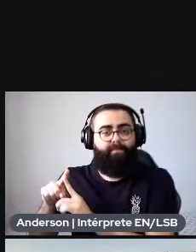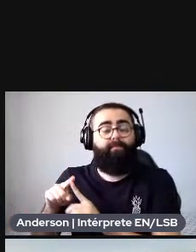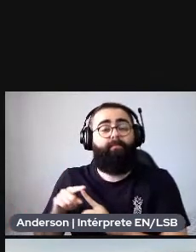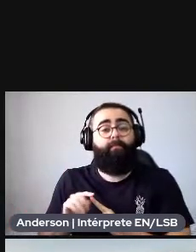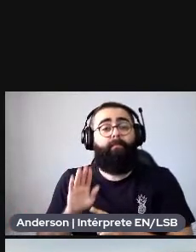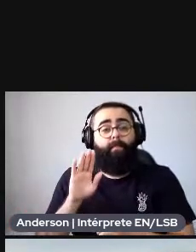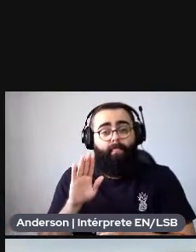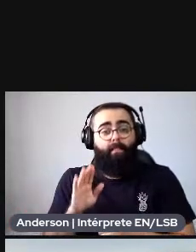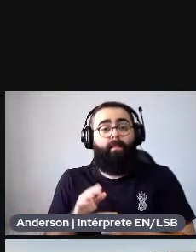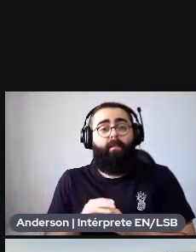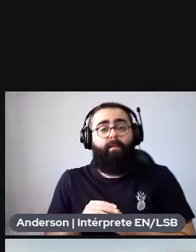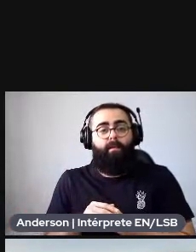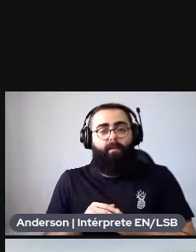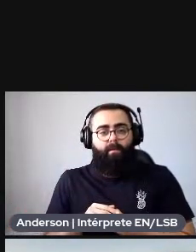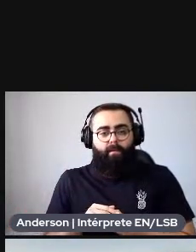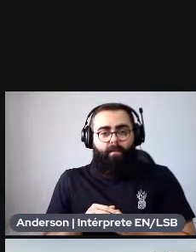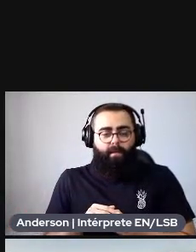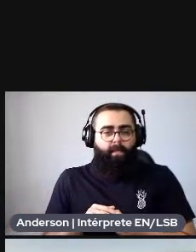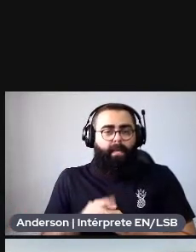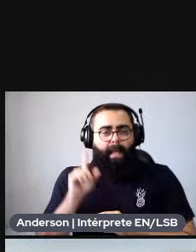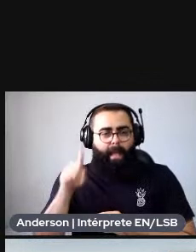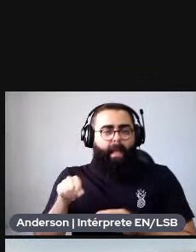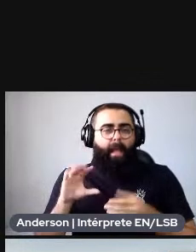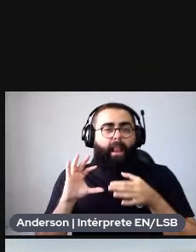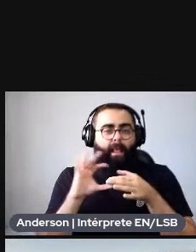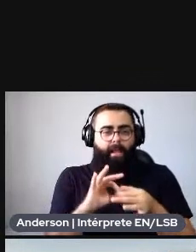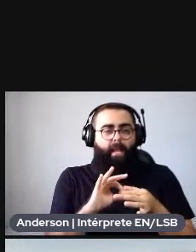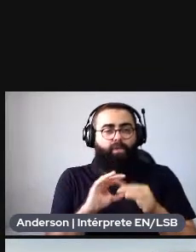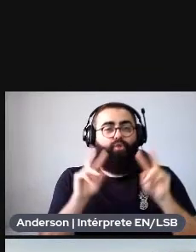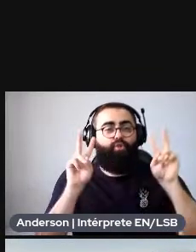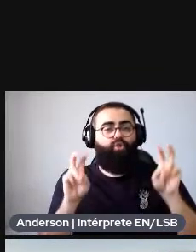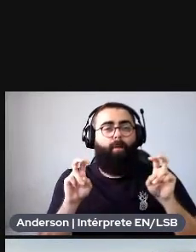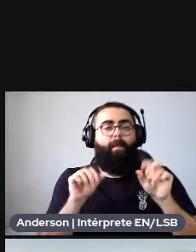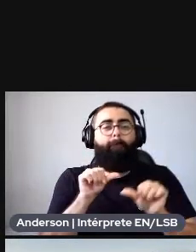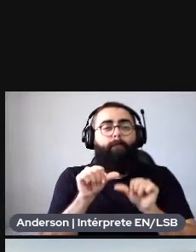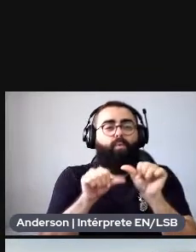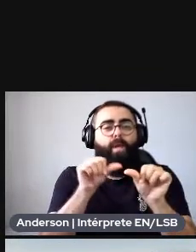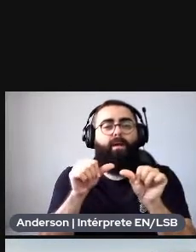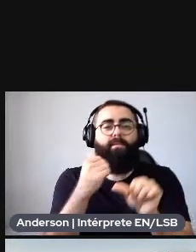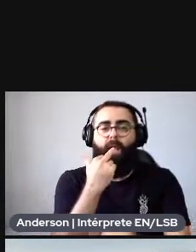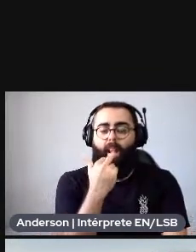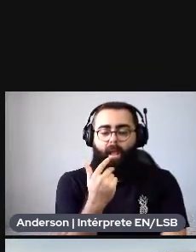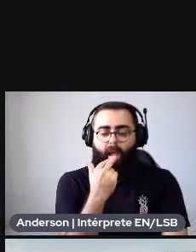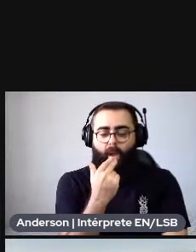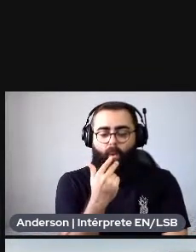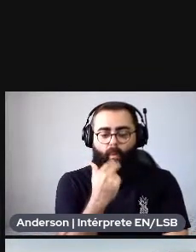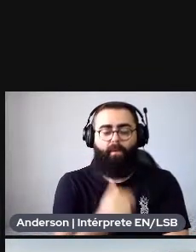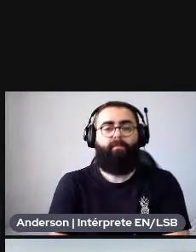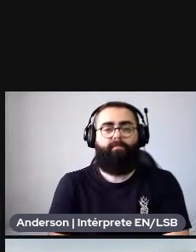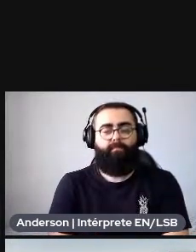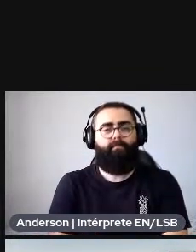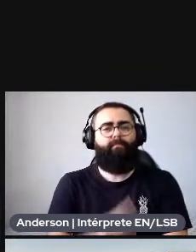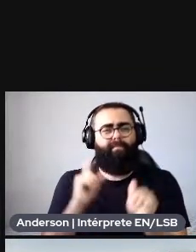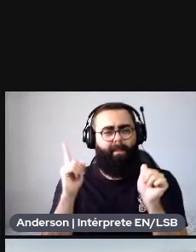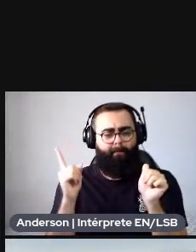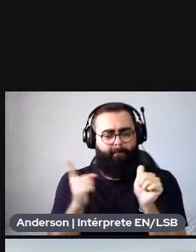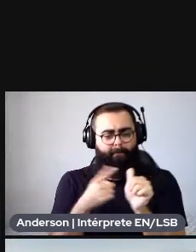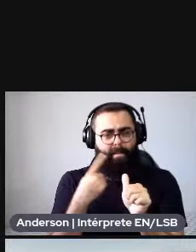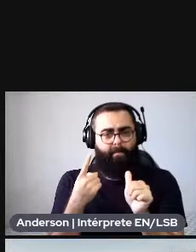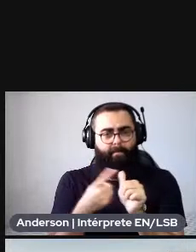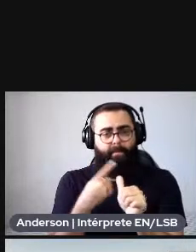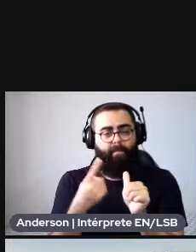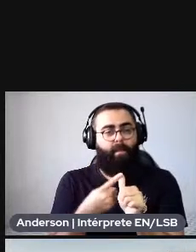have dealt with language change. So before we begin, let us take a helicopter